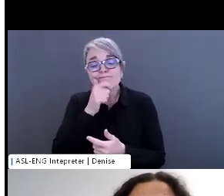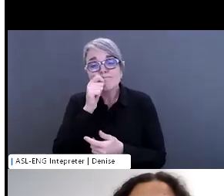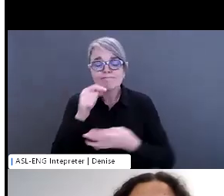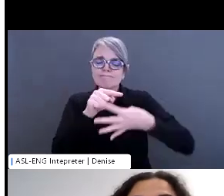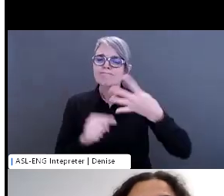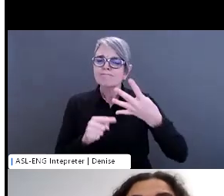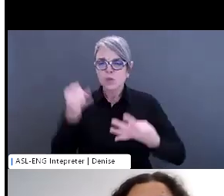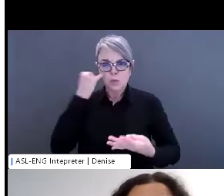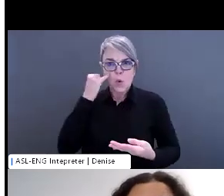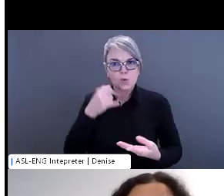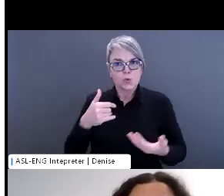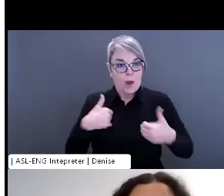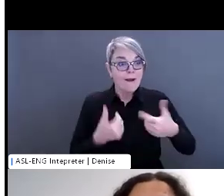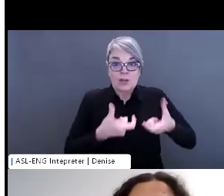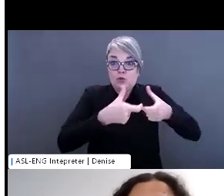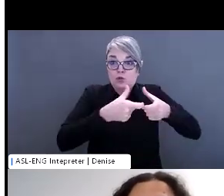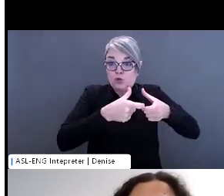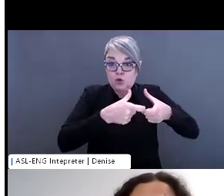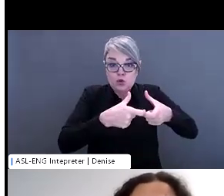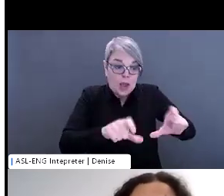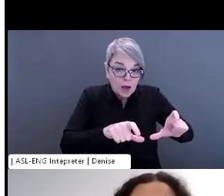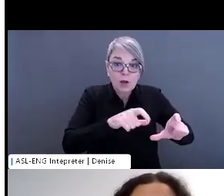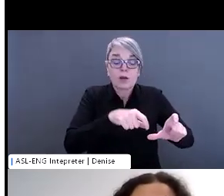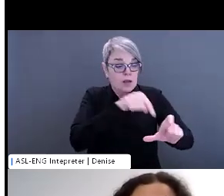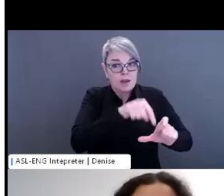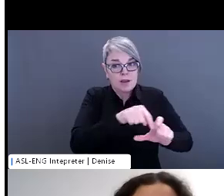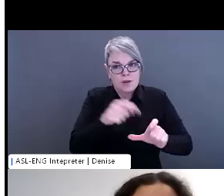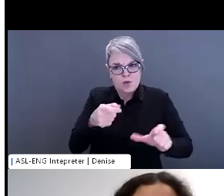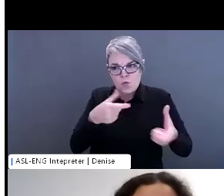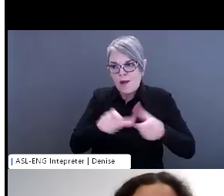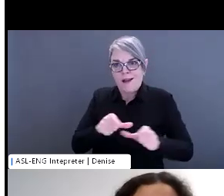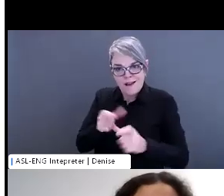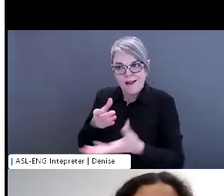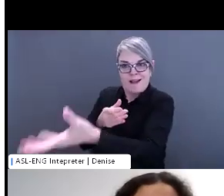cash, if you need money or have a check to cash.